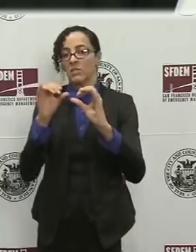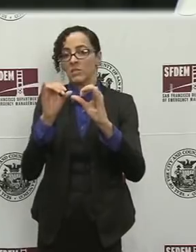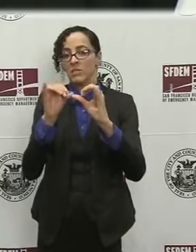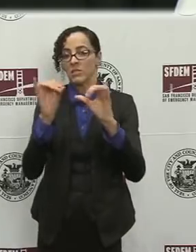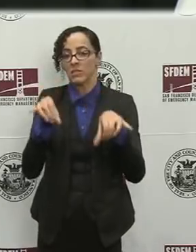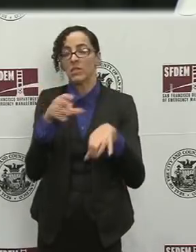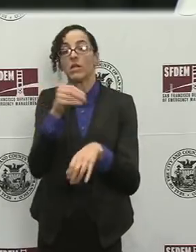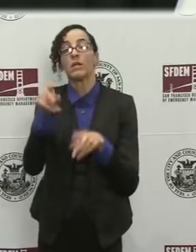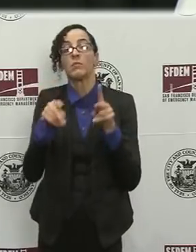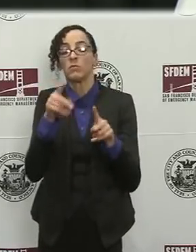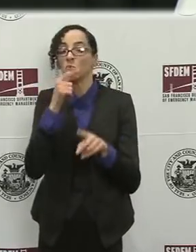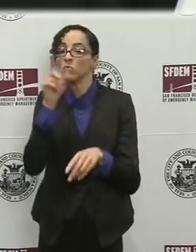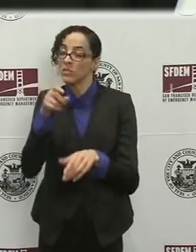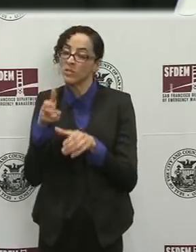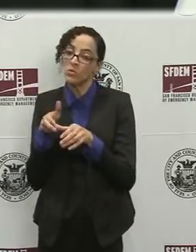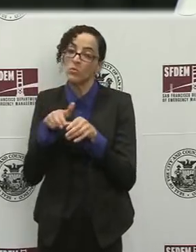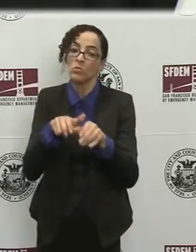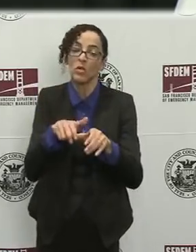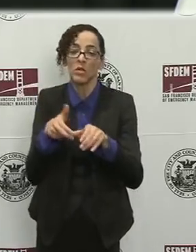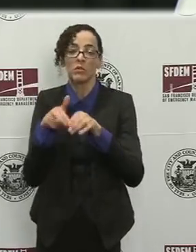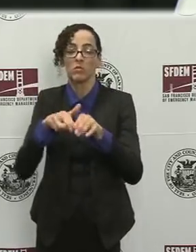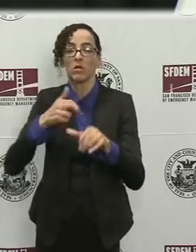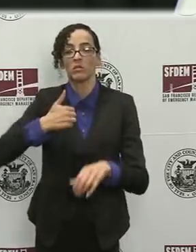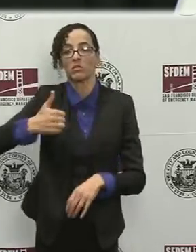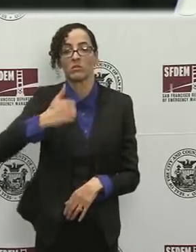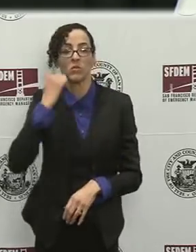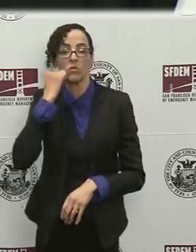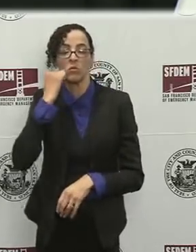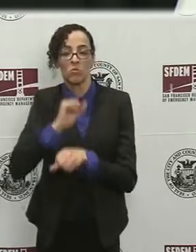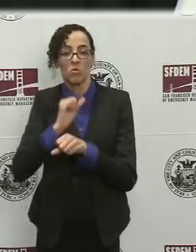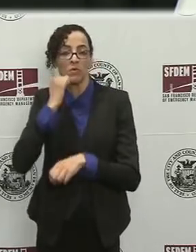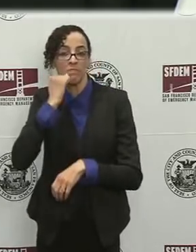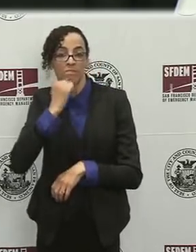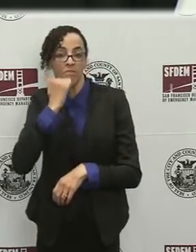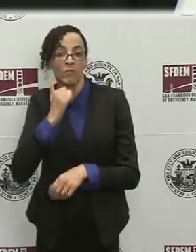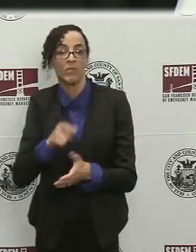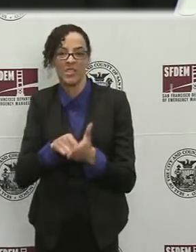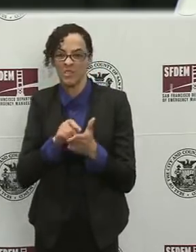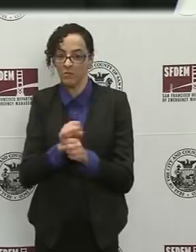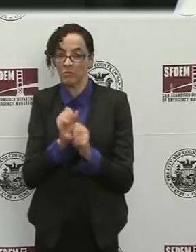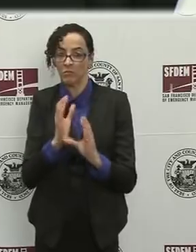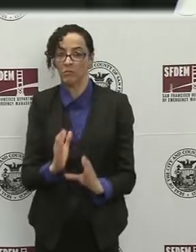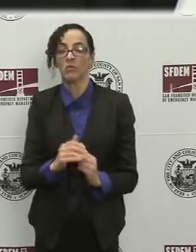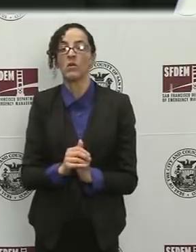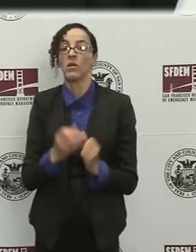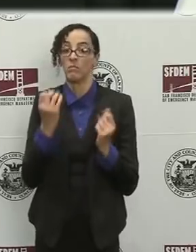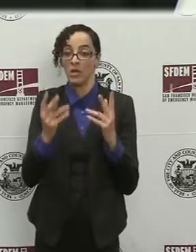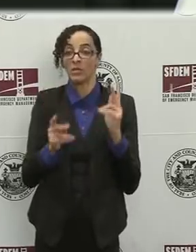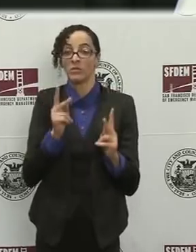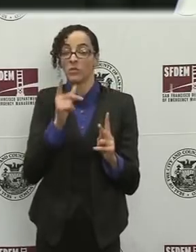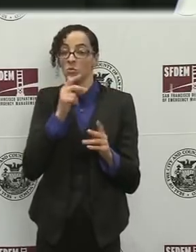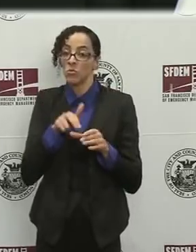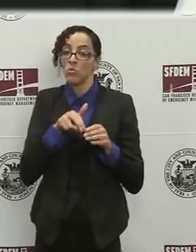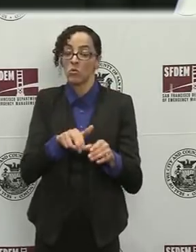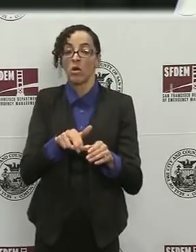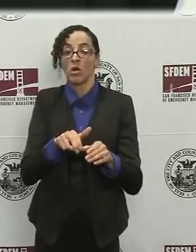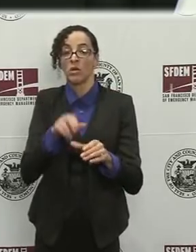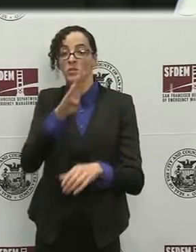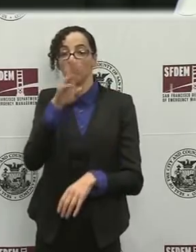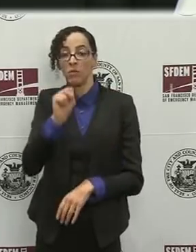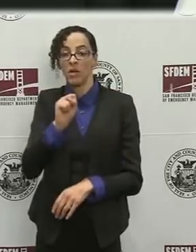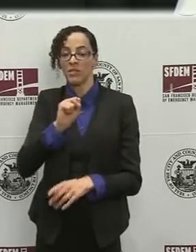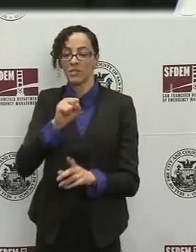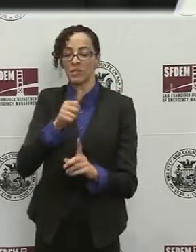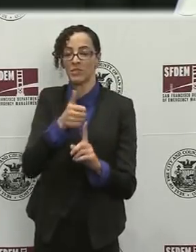Many of our bus operators are in specific vulnerable population categories, and as a